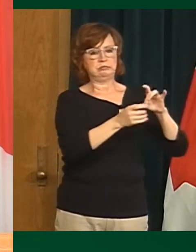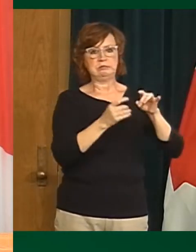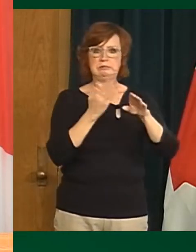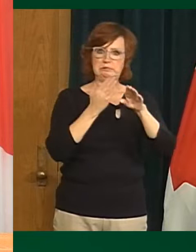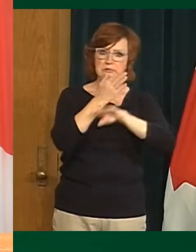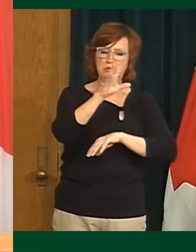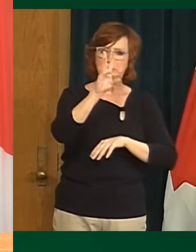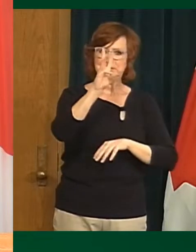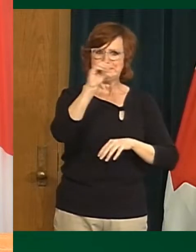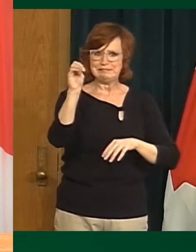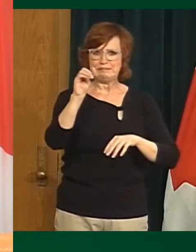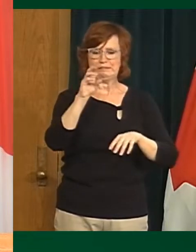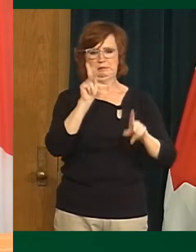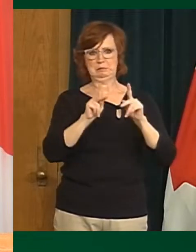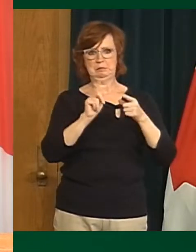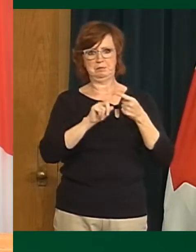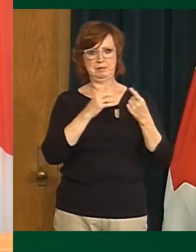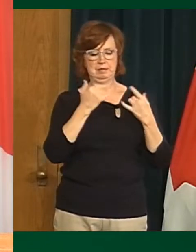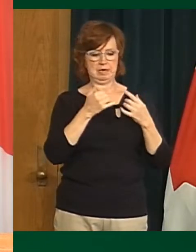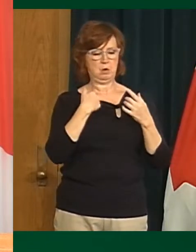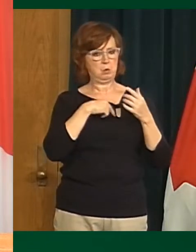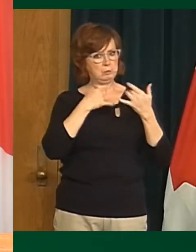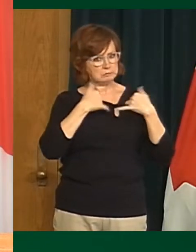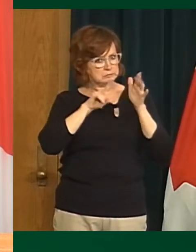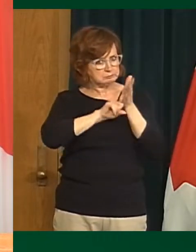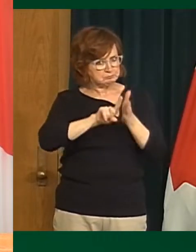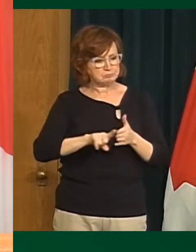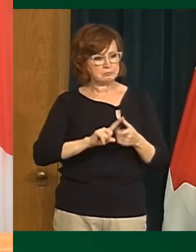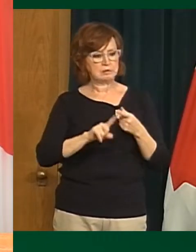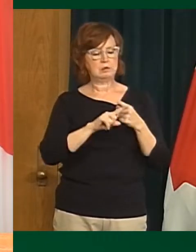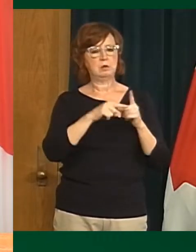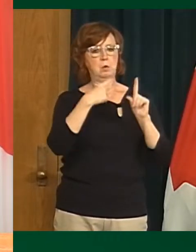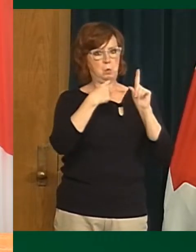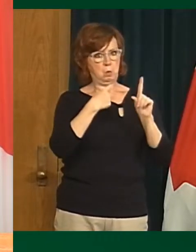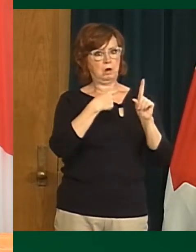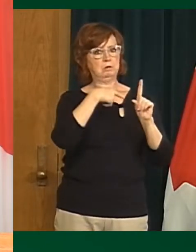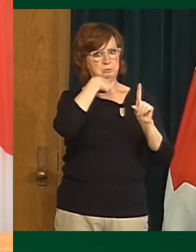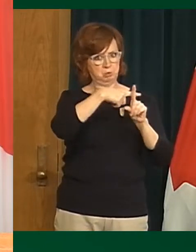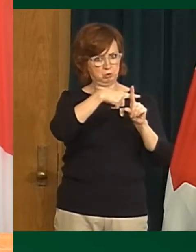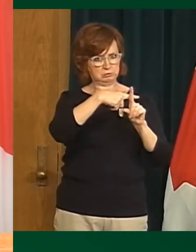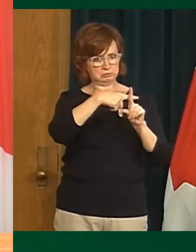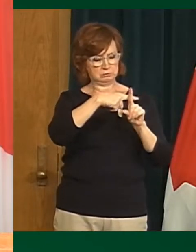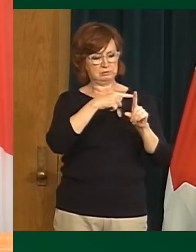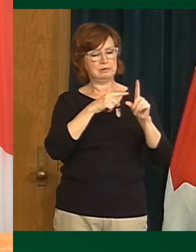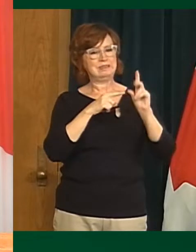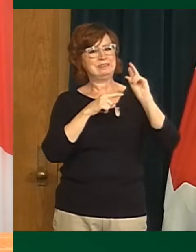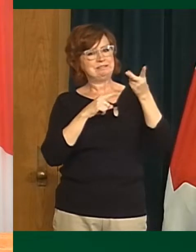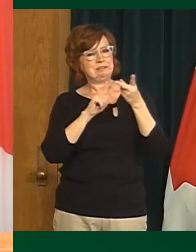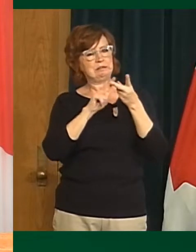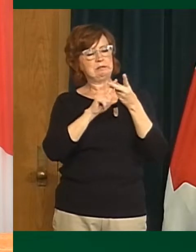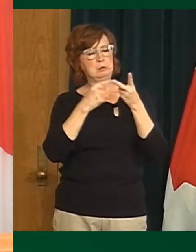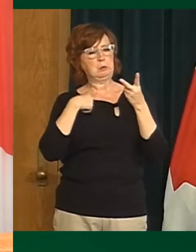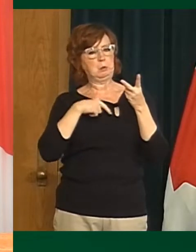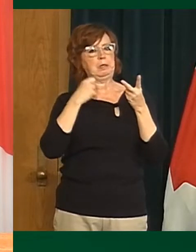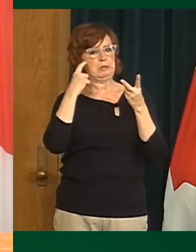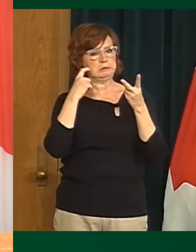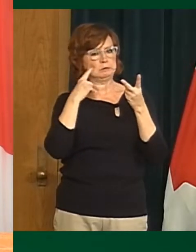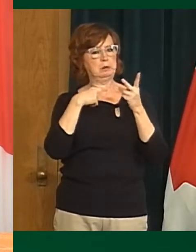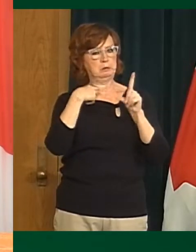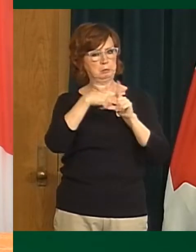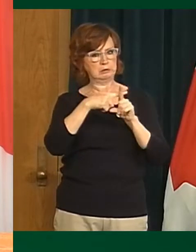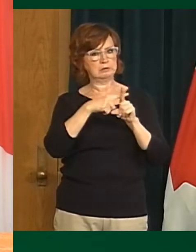person has tested positive. There's 1 additional case who's presumptive positive. And while all indications at this